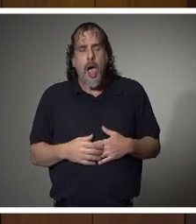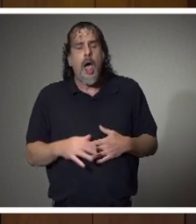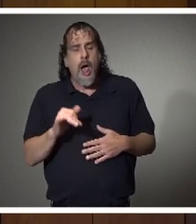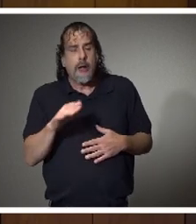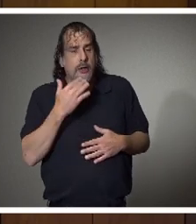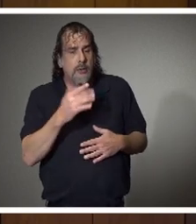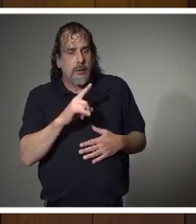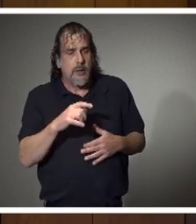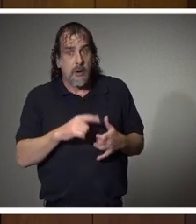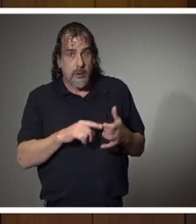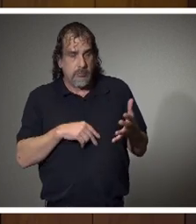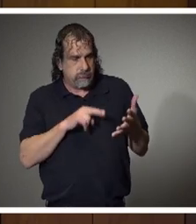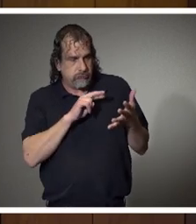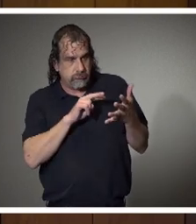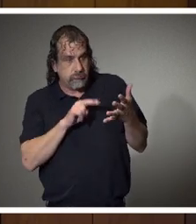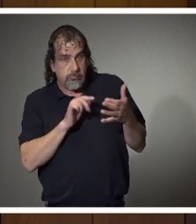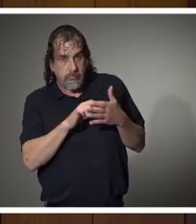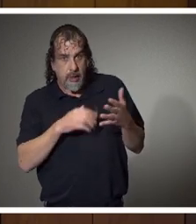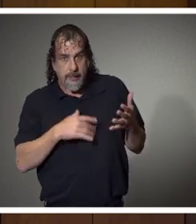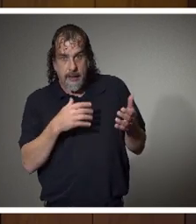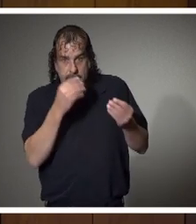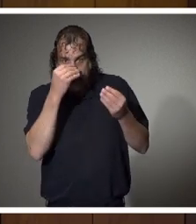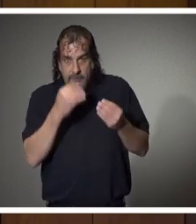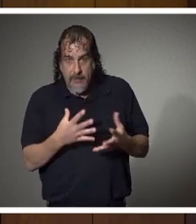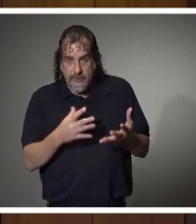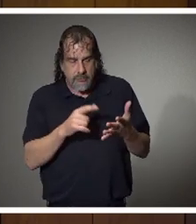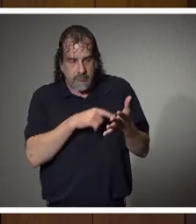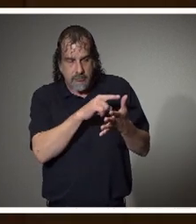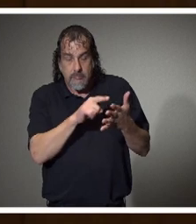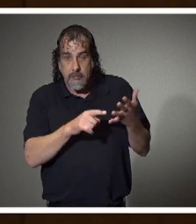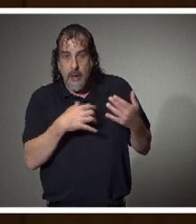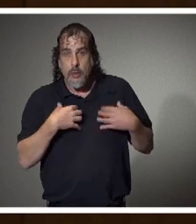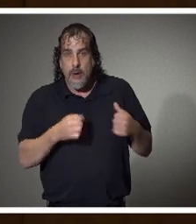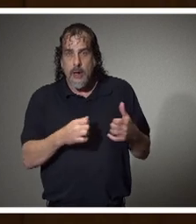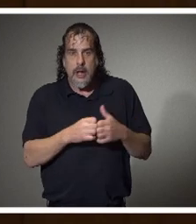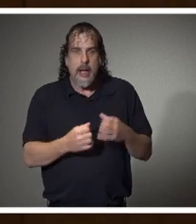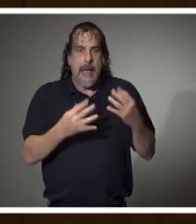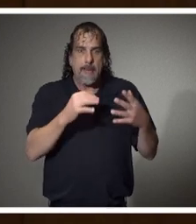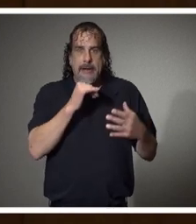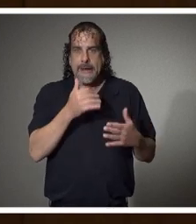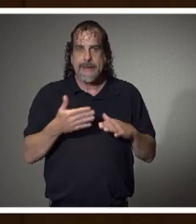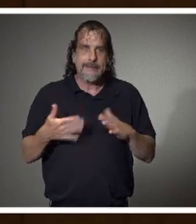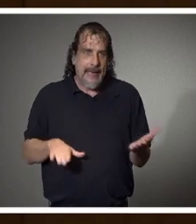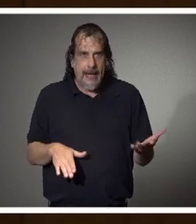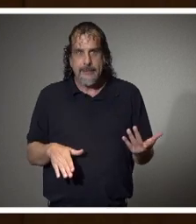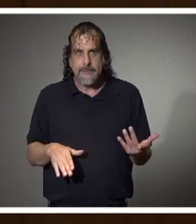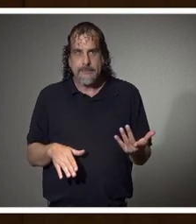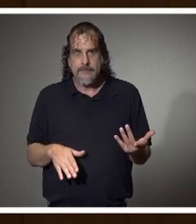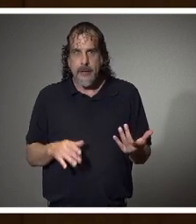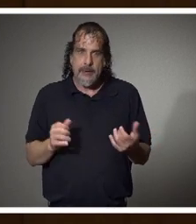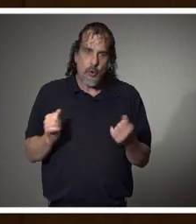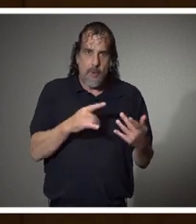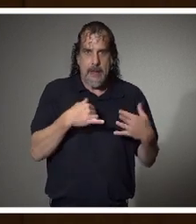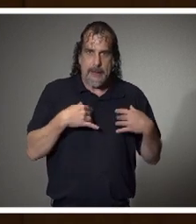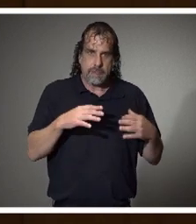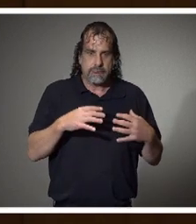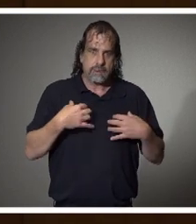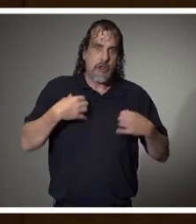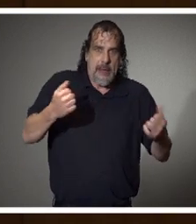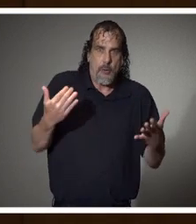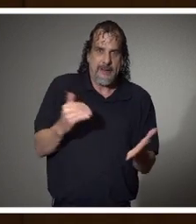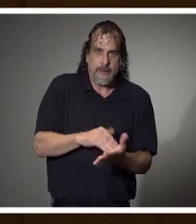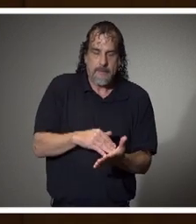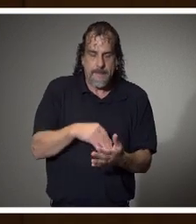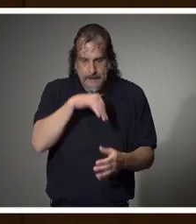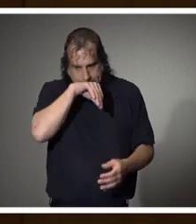There's been a lot of interest in recovery data, but you know, recovery data is just basically how many people didn't die and are kind of getting back to normal. We do